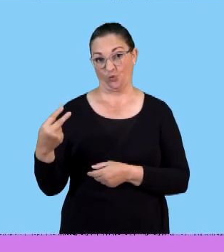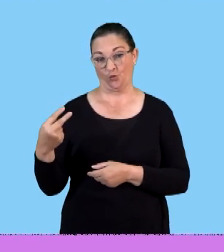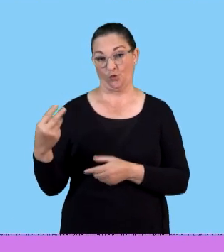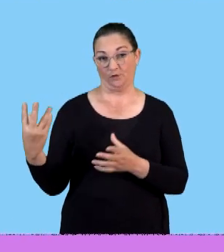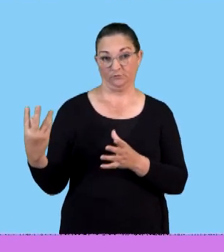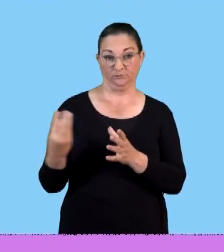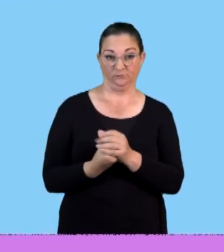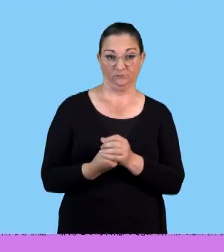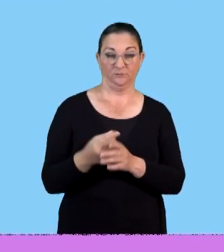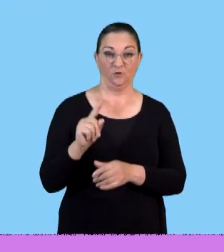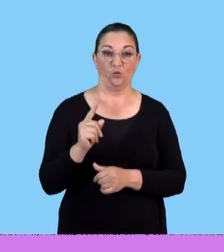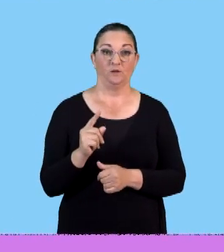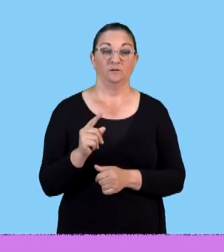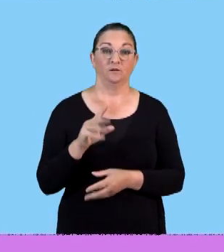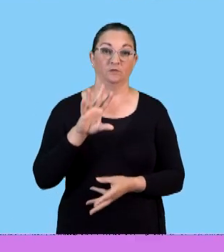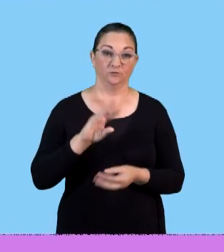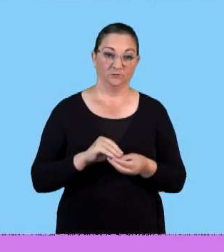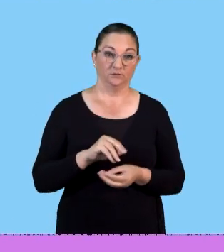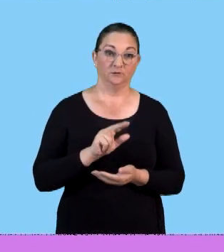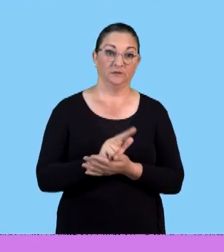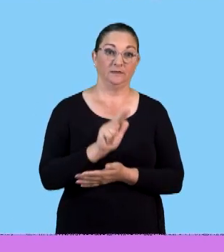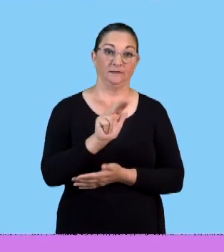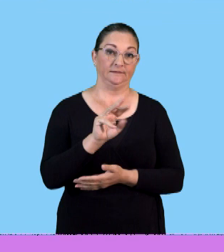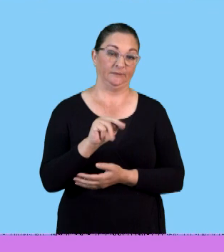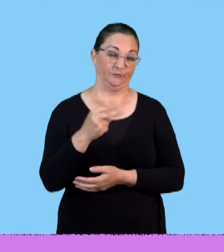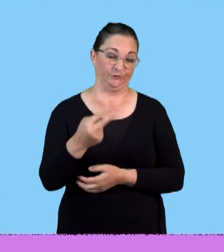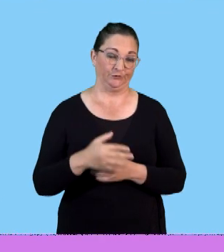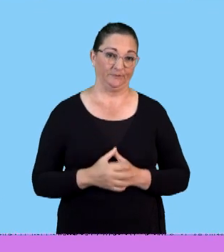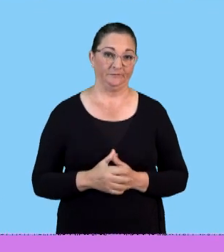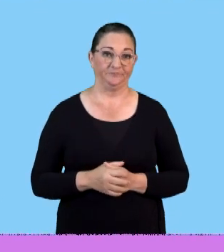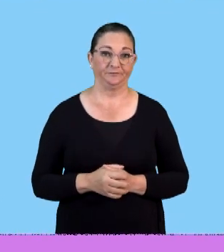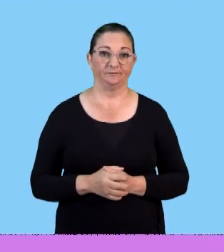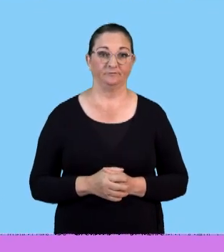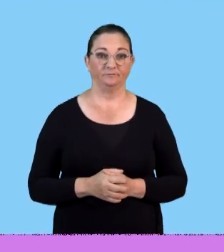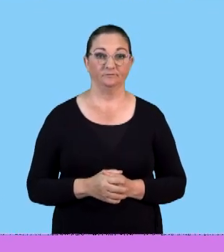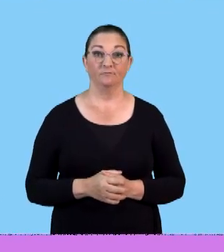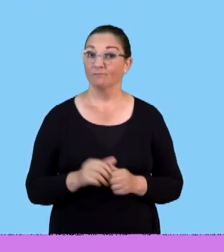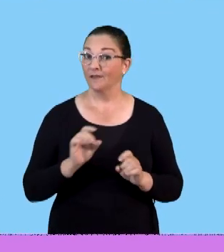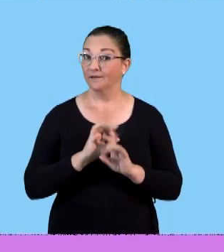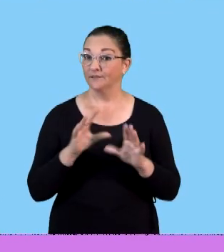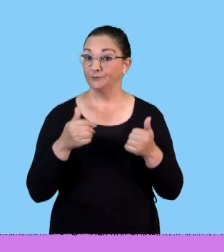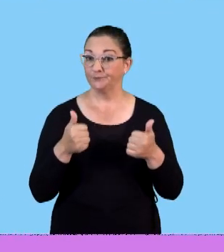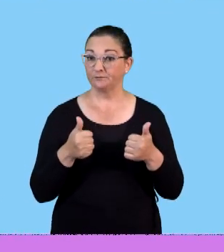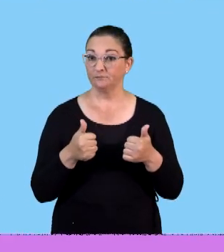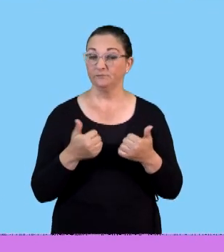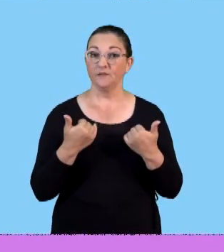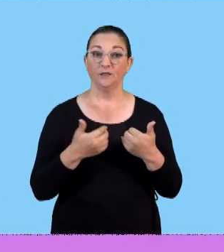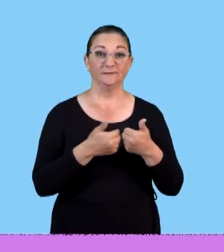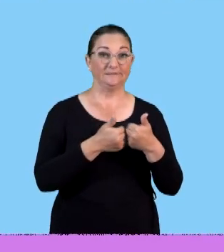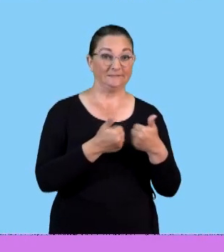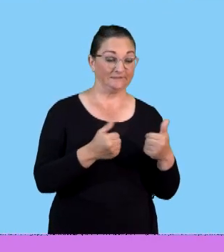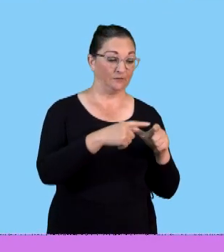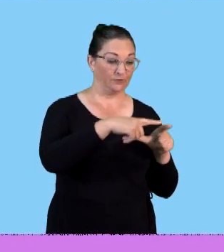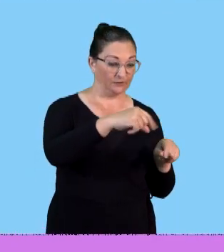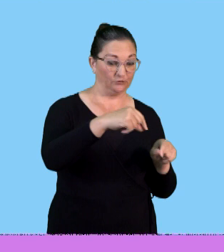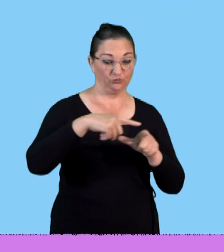meters squared, and that will give me a total of 18 meters squared. Guys, are we clear? So I separated